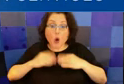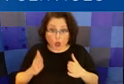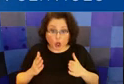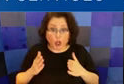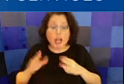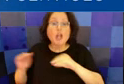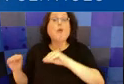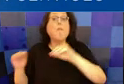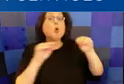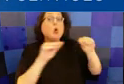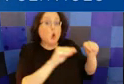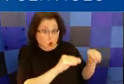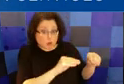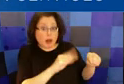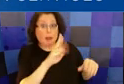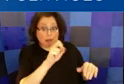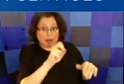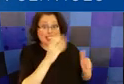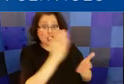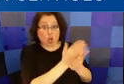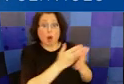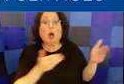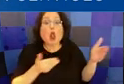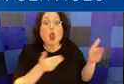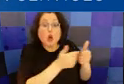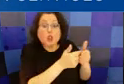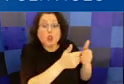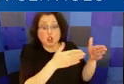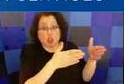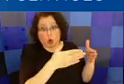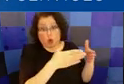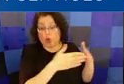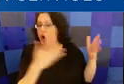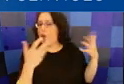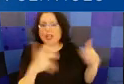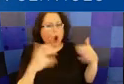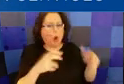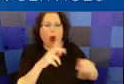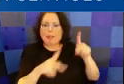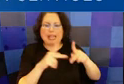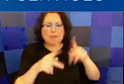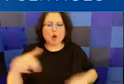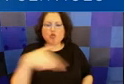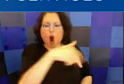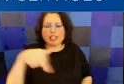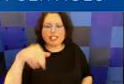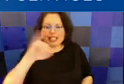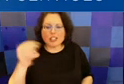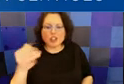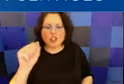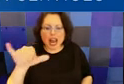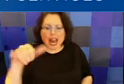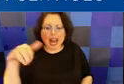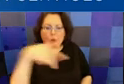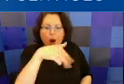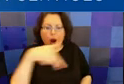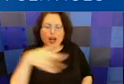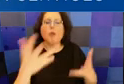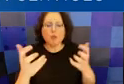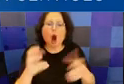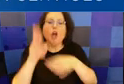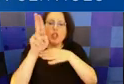move the bus stop closer to the corner to discourage the mid-block crossing and make it more convenient for people to use the proper